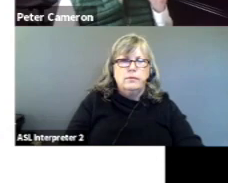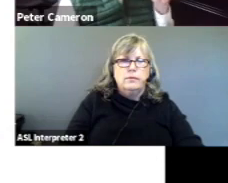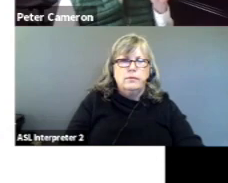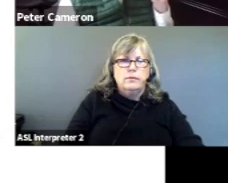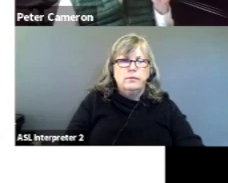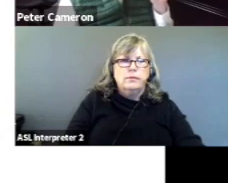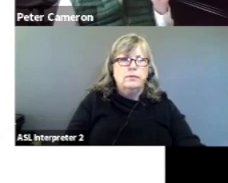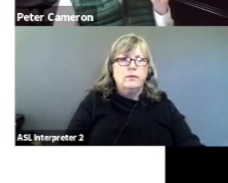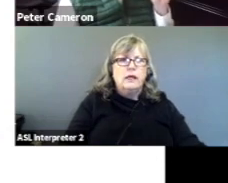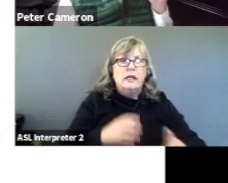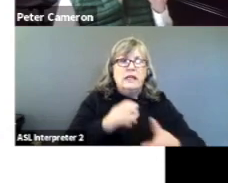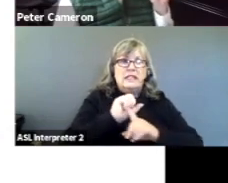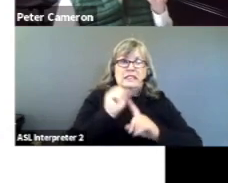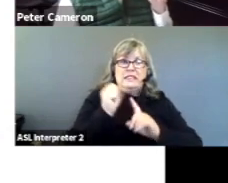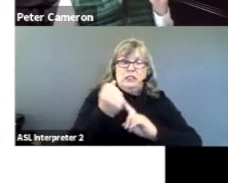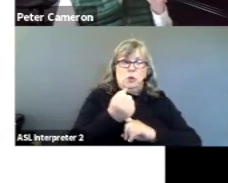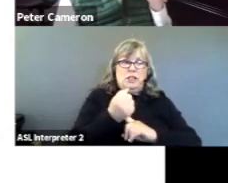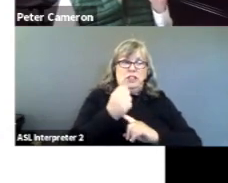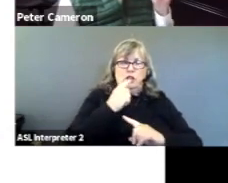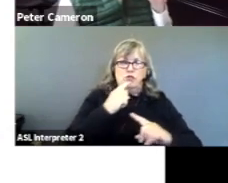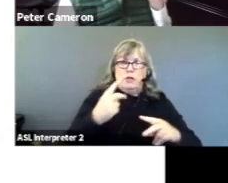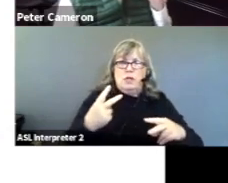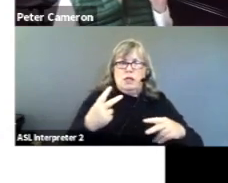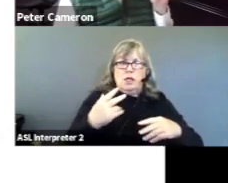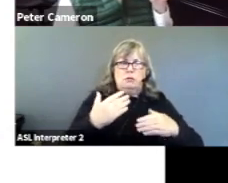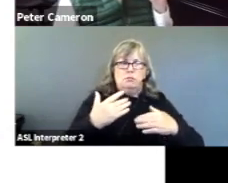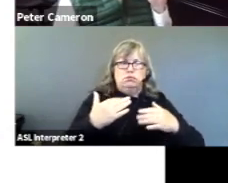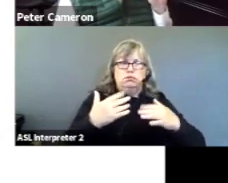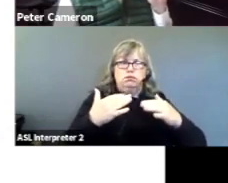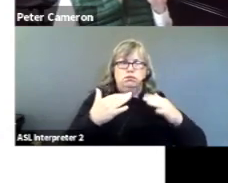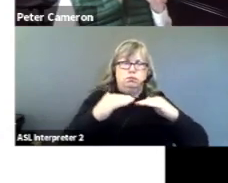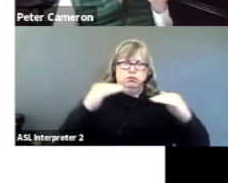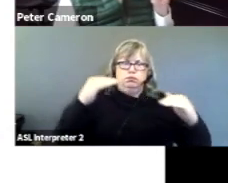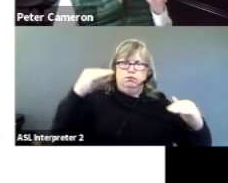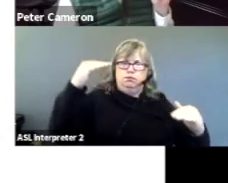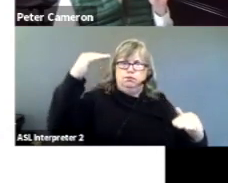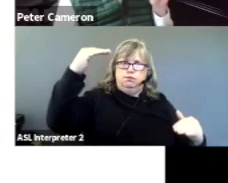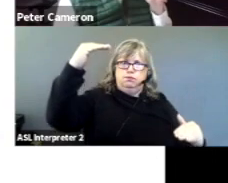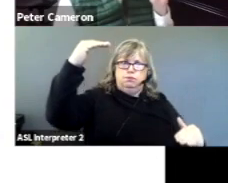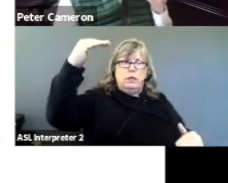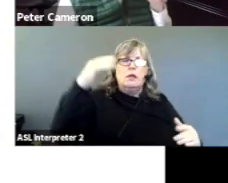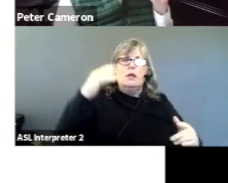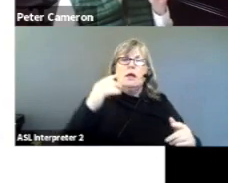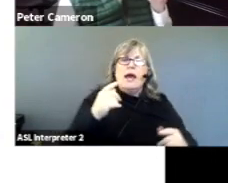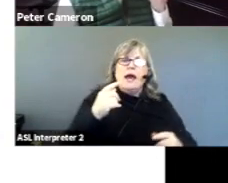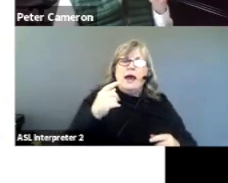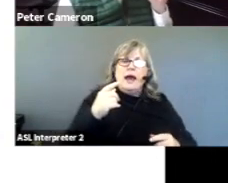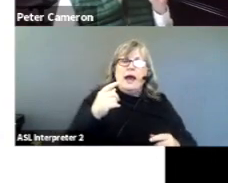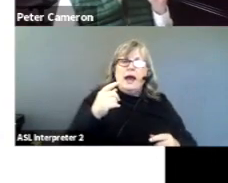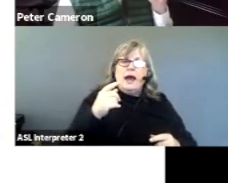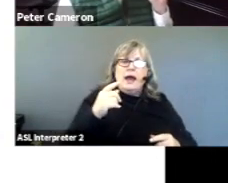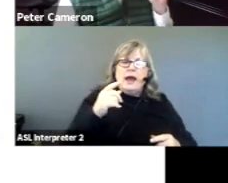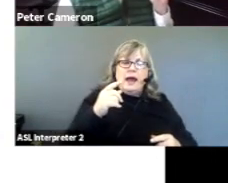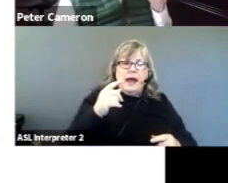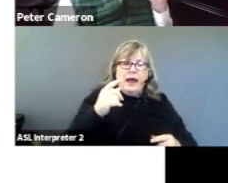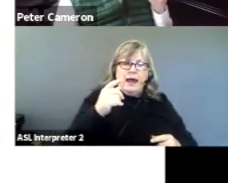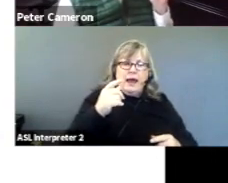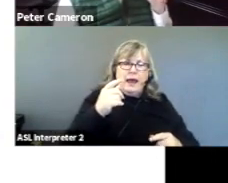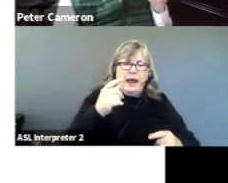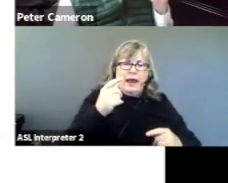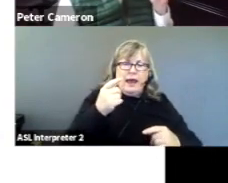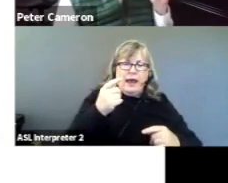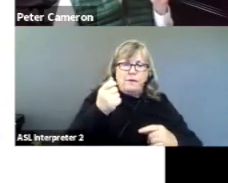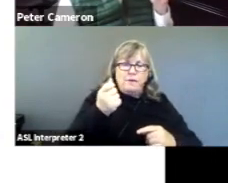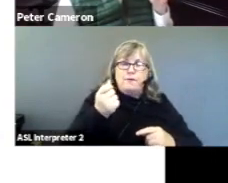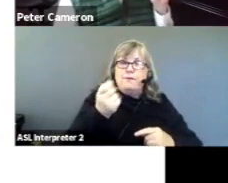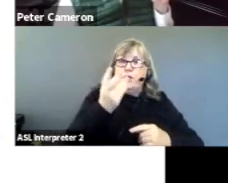a handful of billionaires have more than half the world, have more money than half the world's population. And it's getting